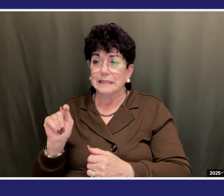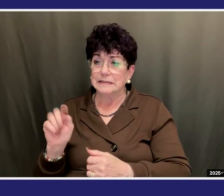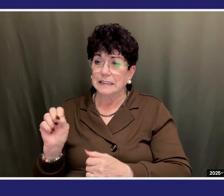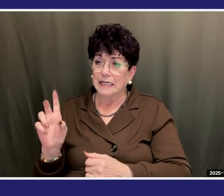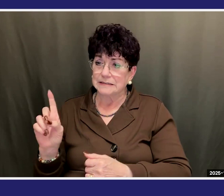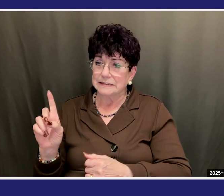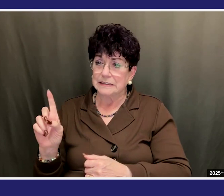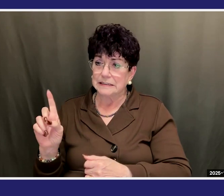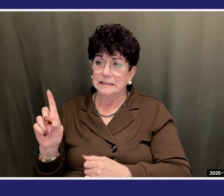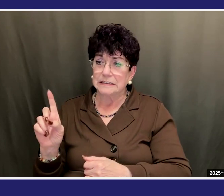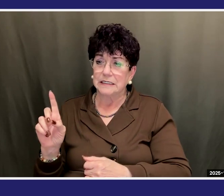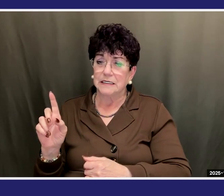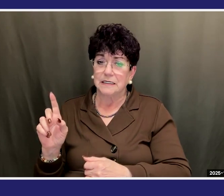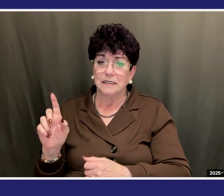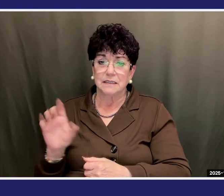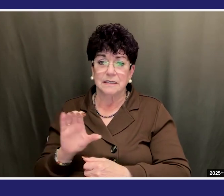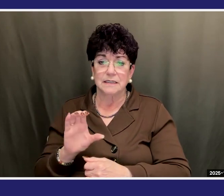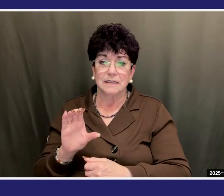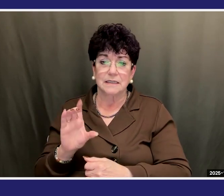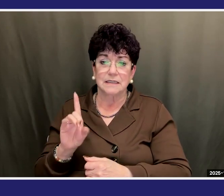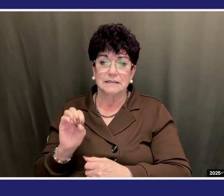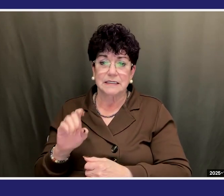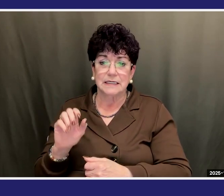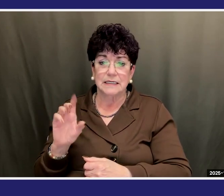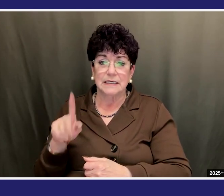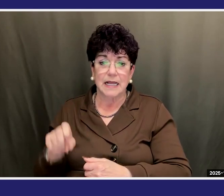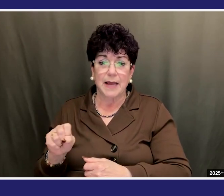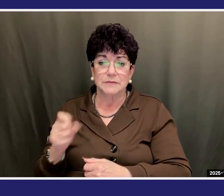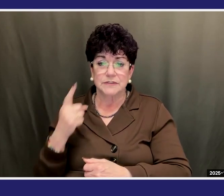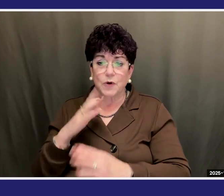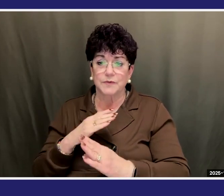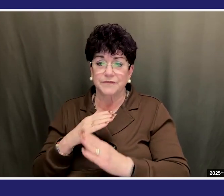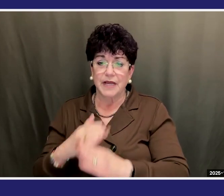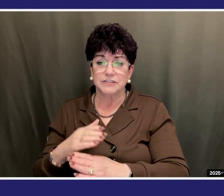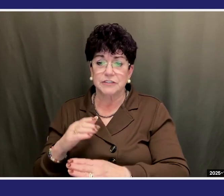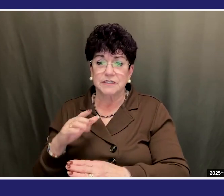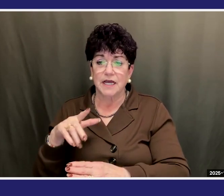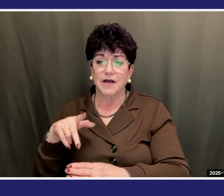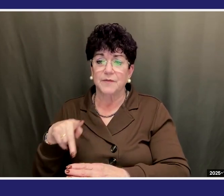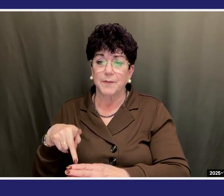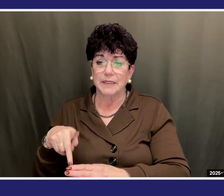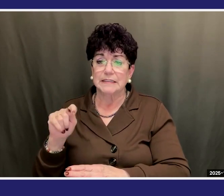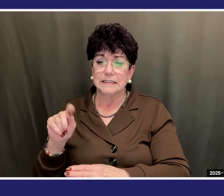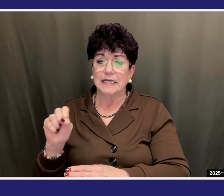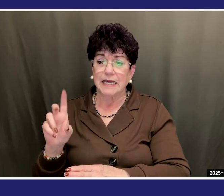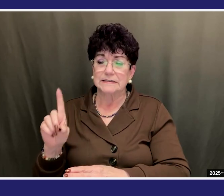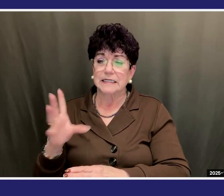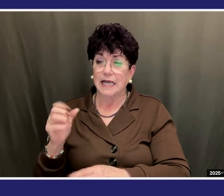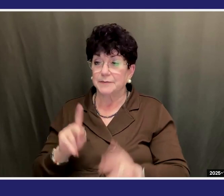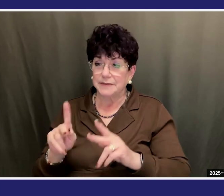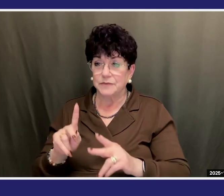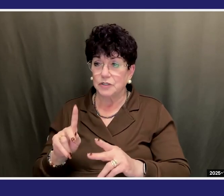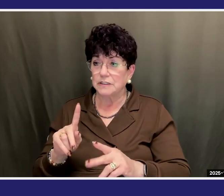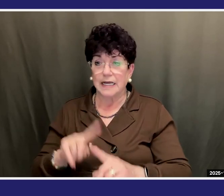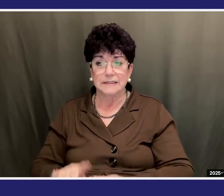PTSD, CDEPs for prevention of PTSD and people who at different